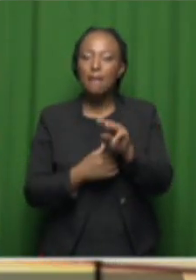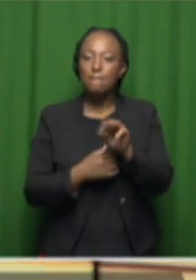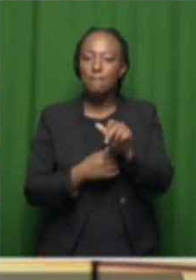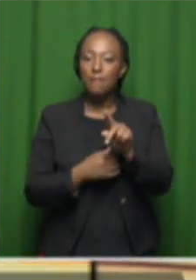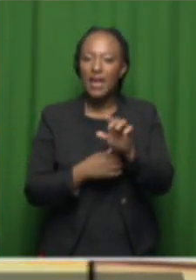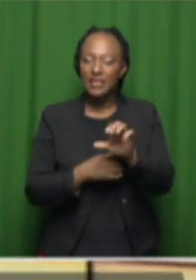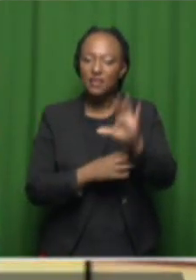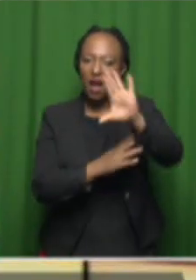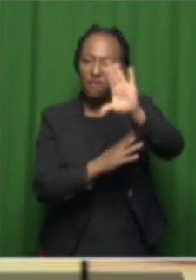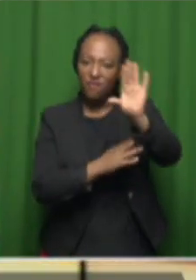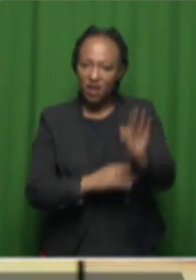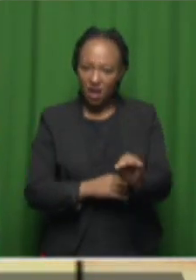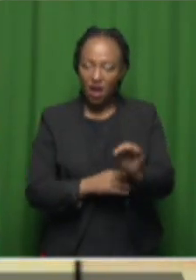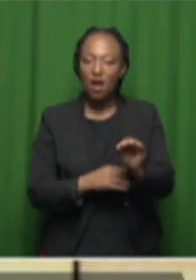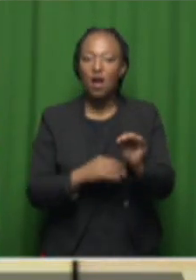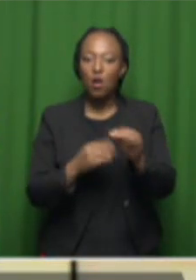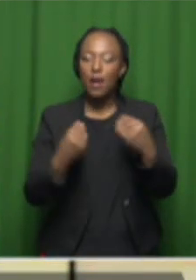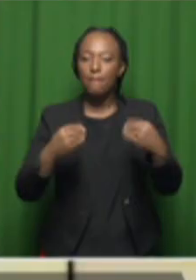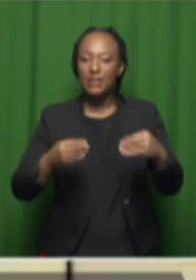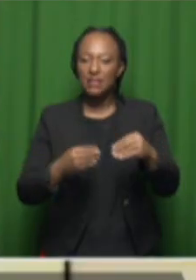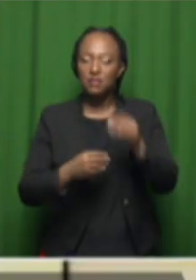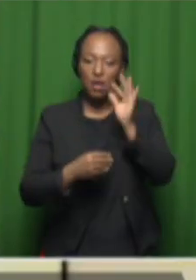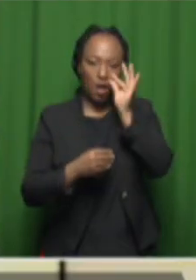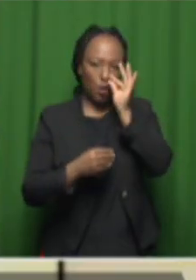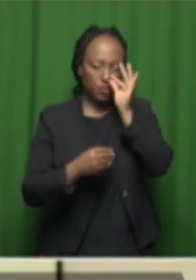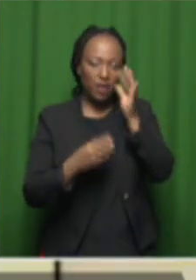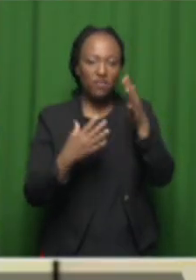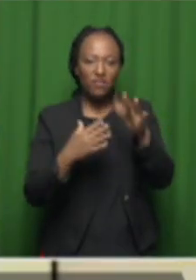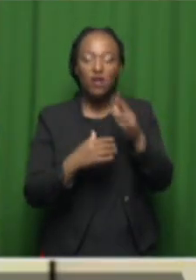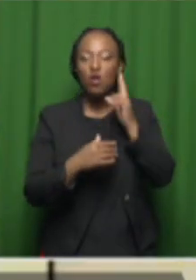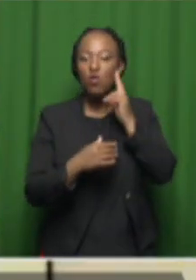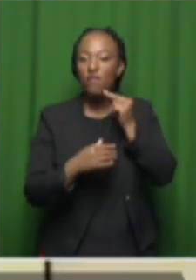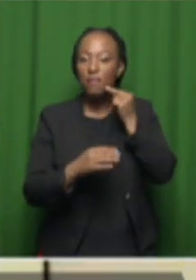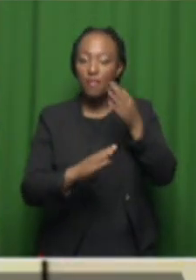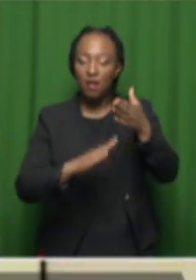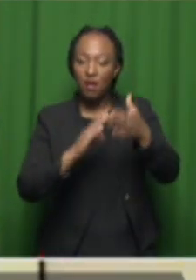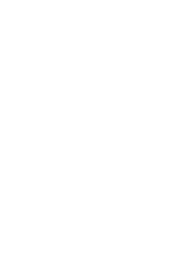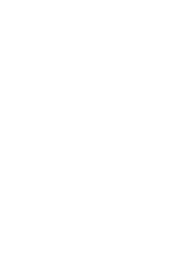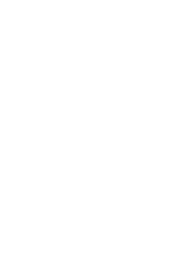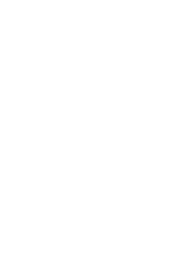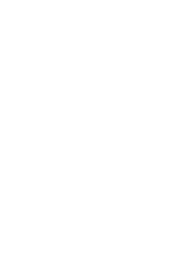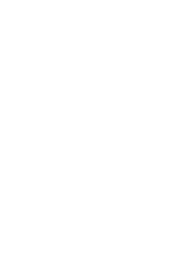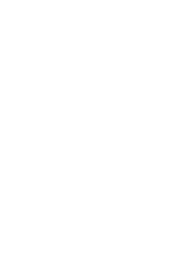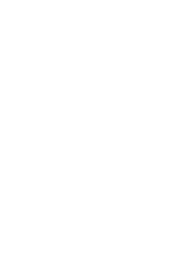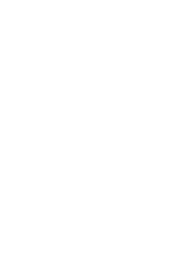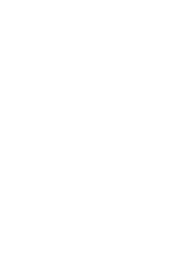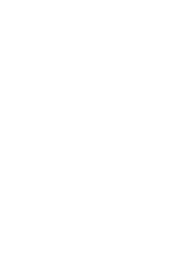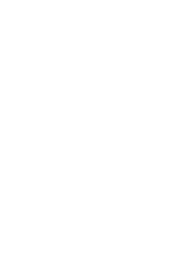Africa Market happening at Rosebank, as he mentioned, the end of November 29th and 30th.